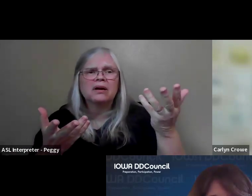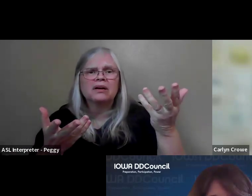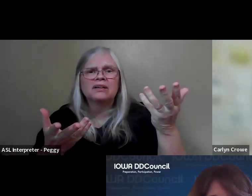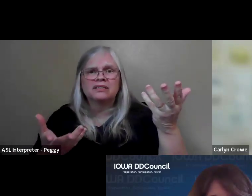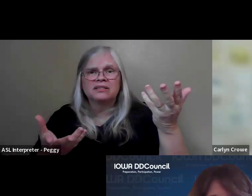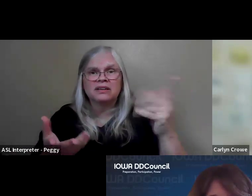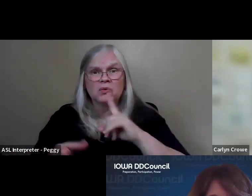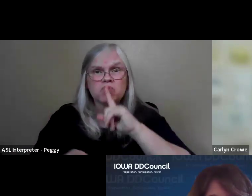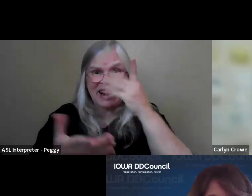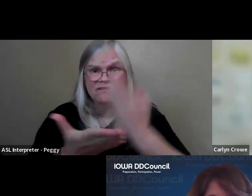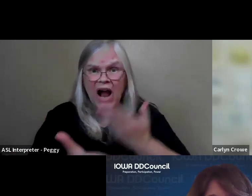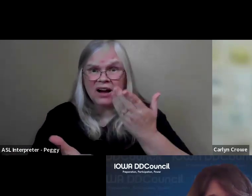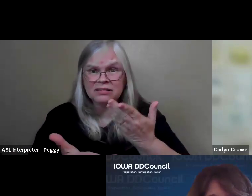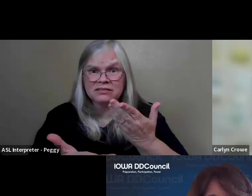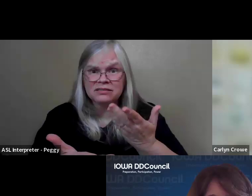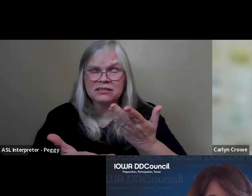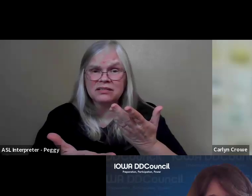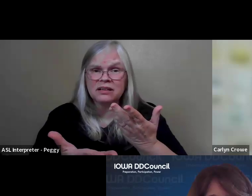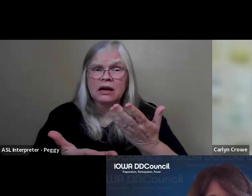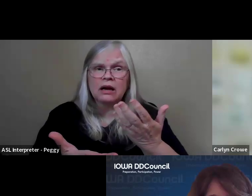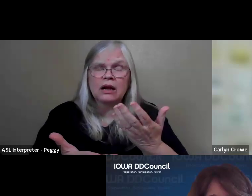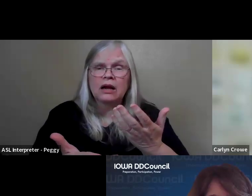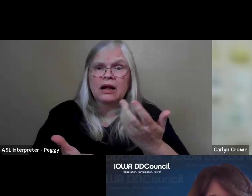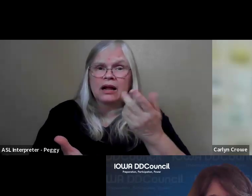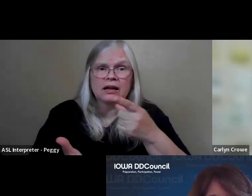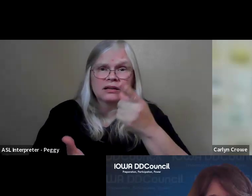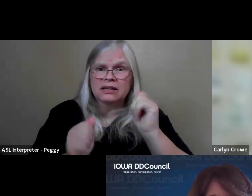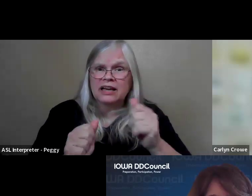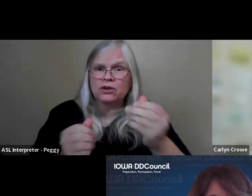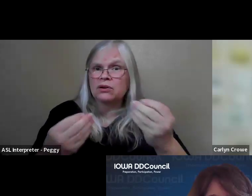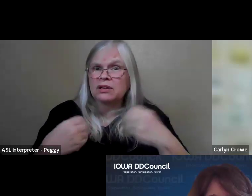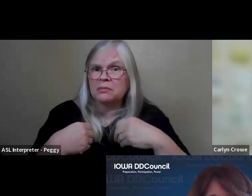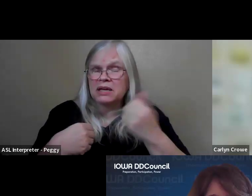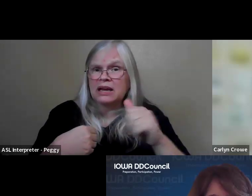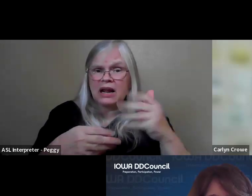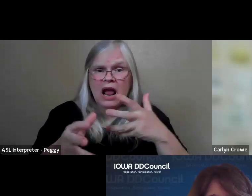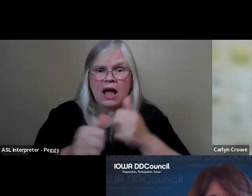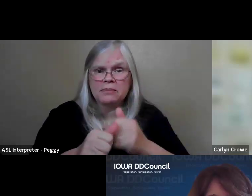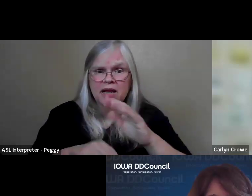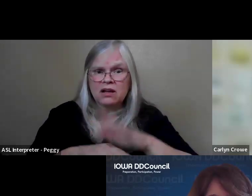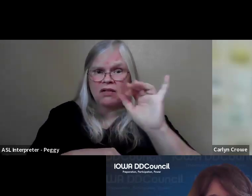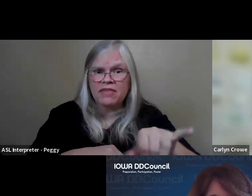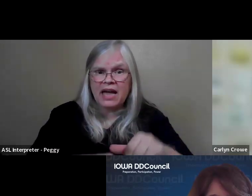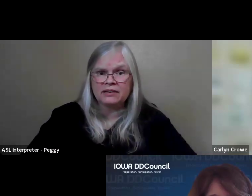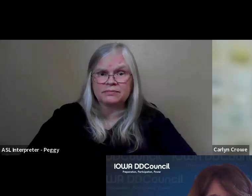like facts, and if there's any updates on that as far as that goes.